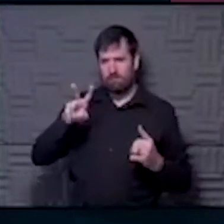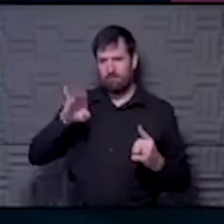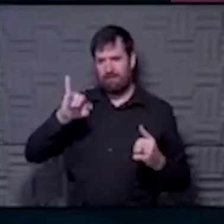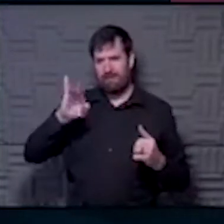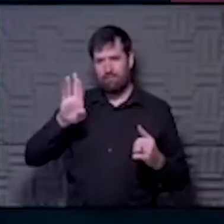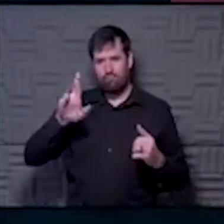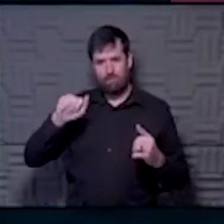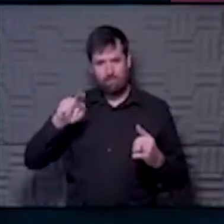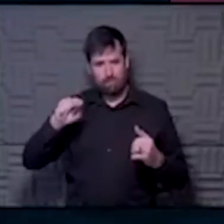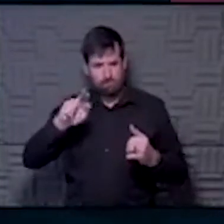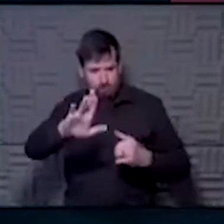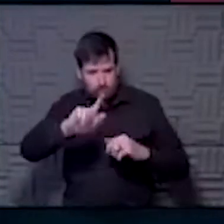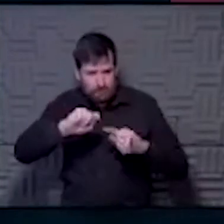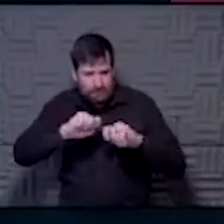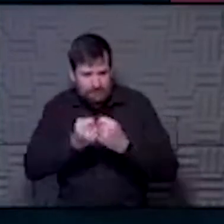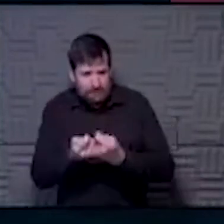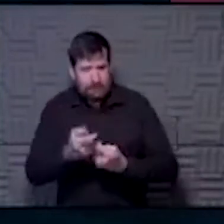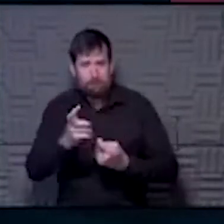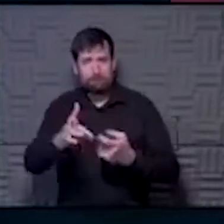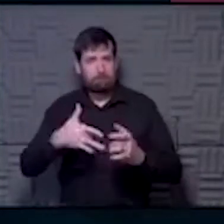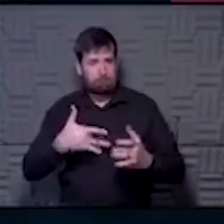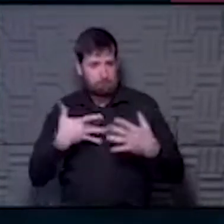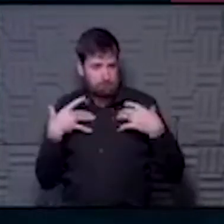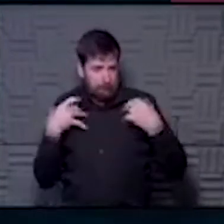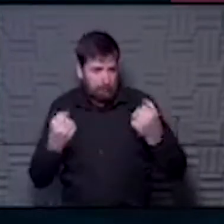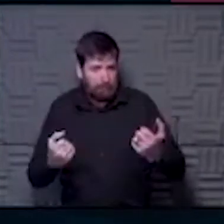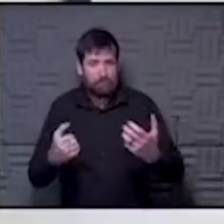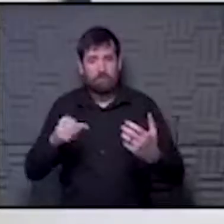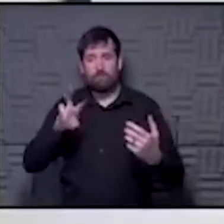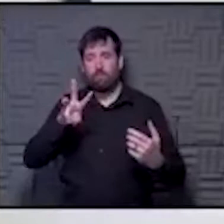team? Are they staying healthy? What's your sense about Wyandotte County?